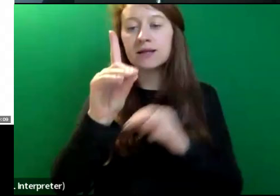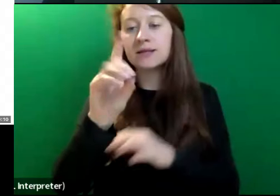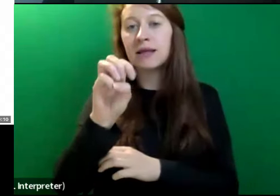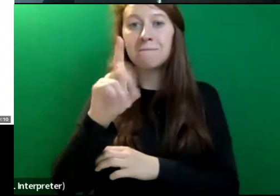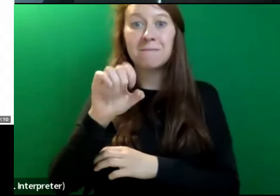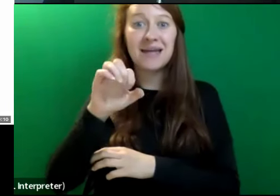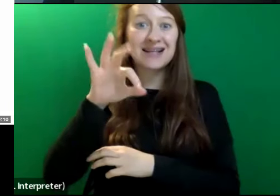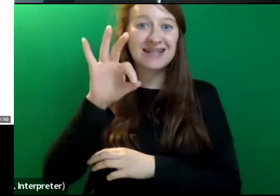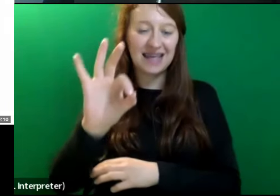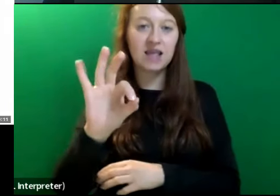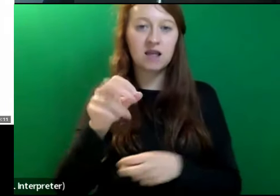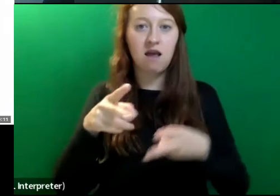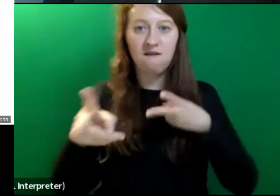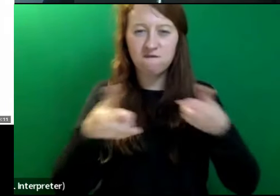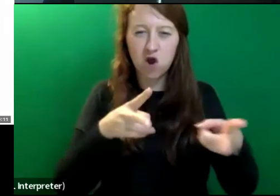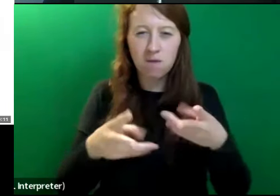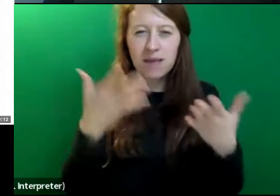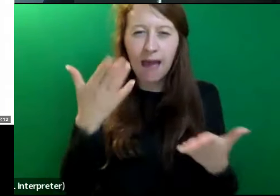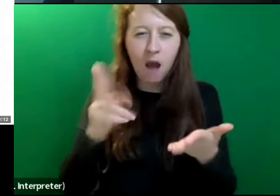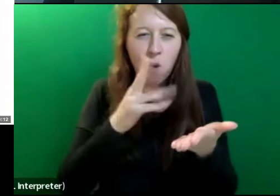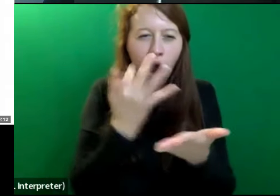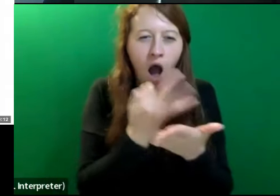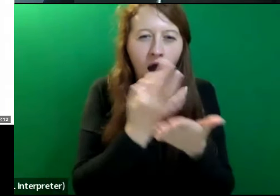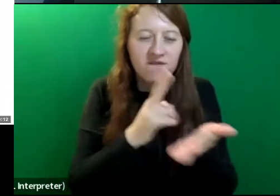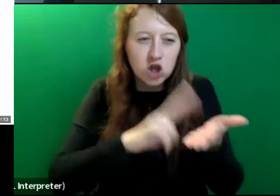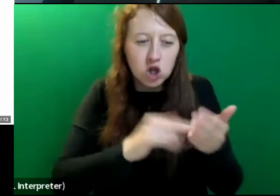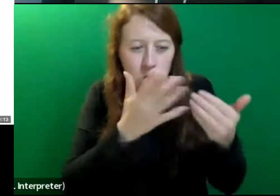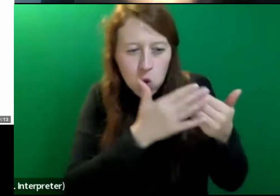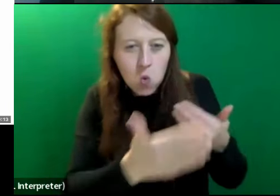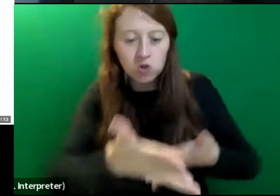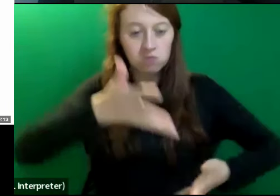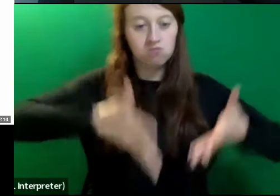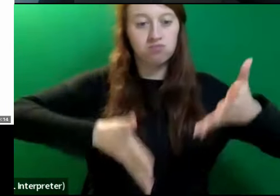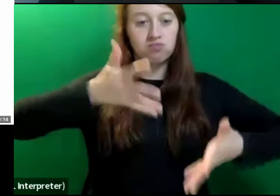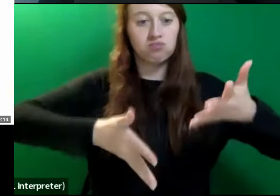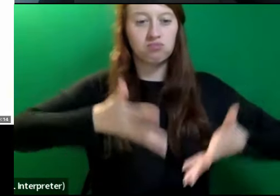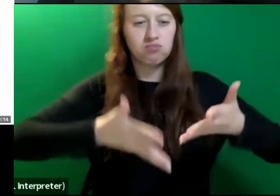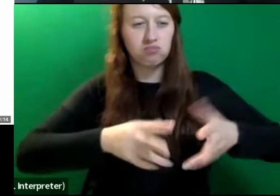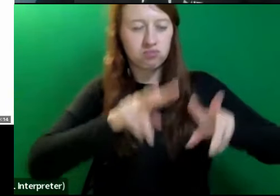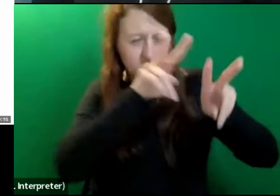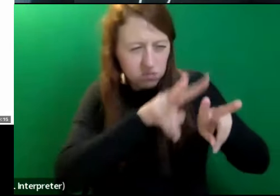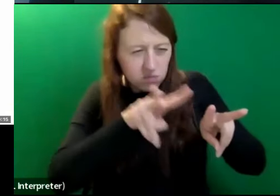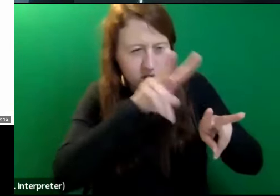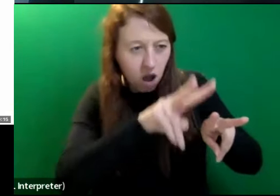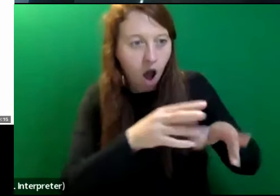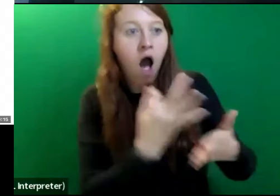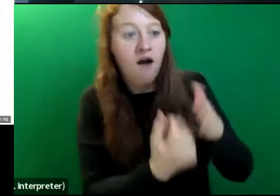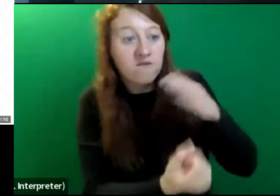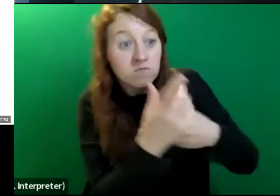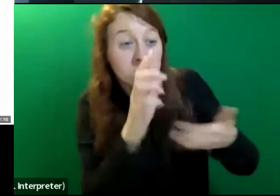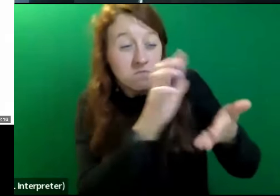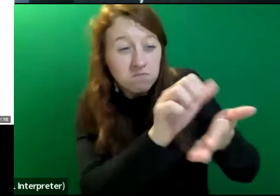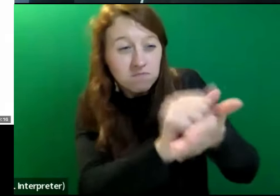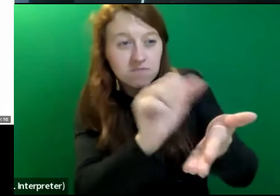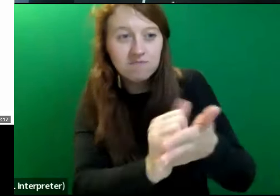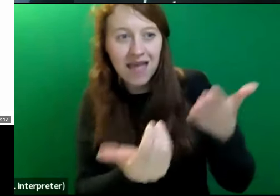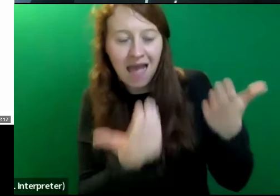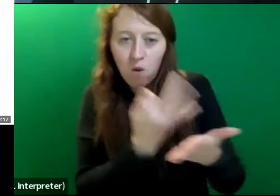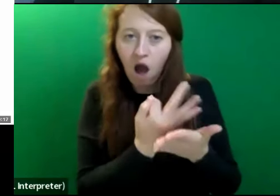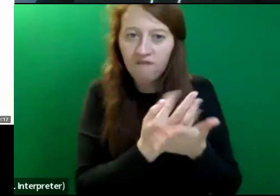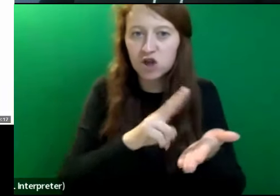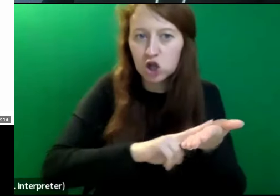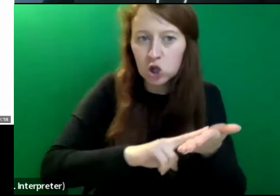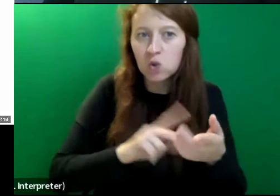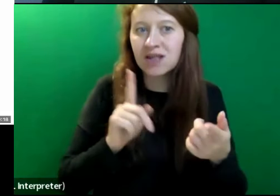often you'd find plain nouns in the data set and so on. So this is just a count of each of these grammatical